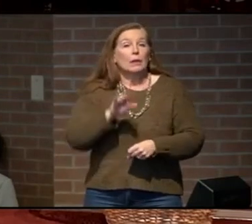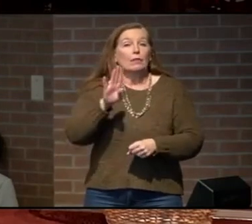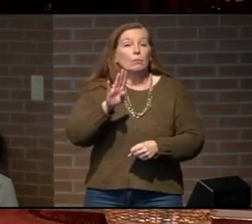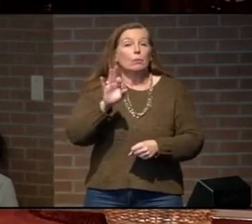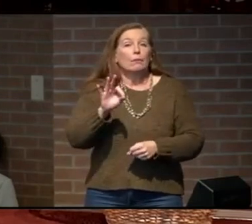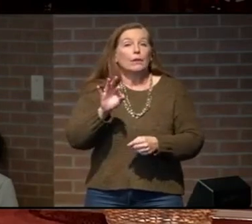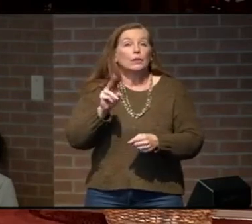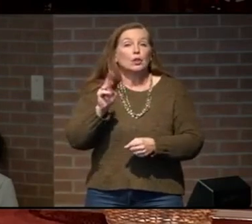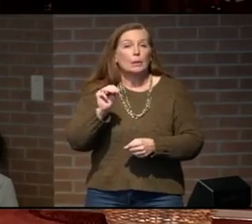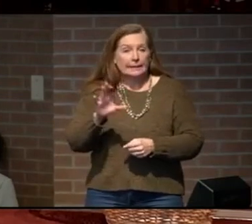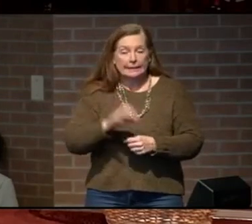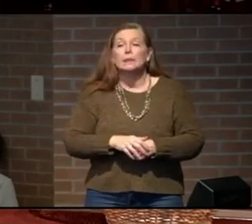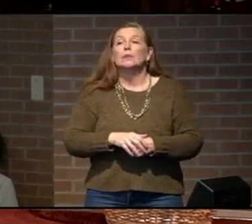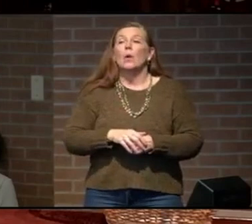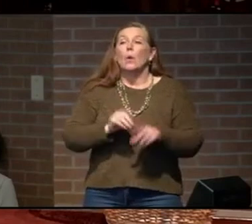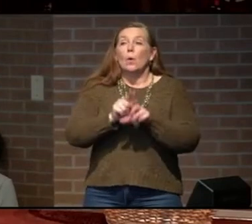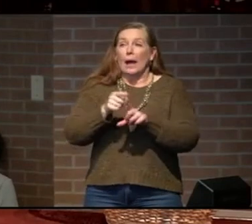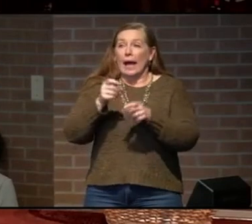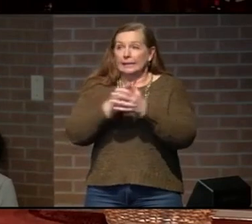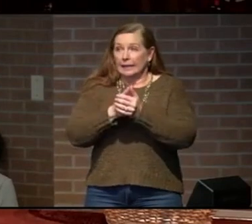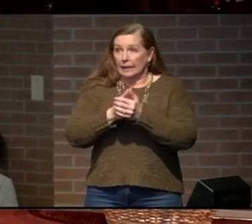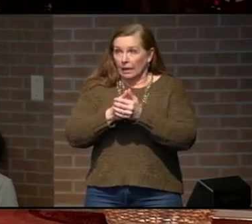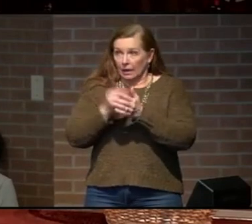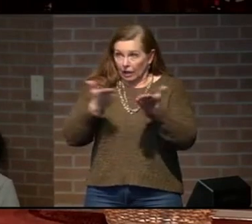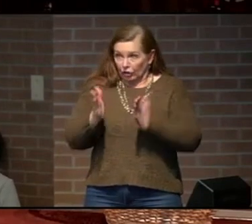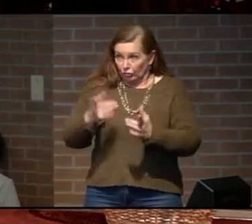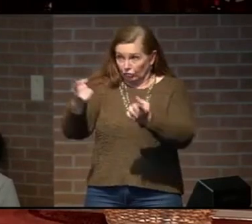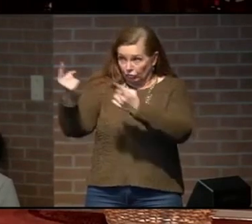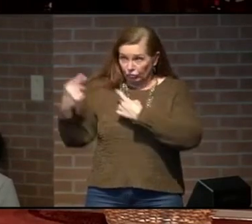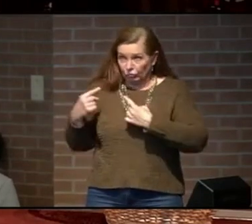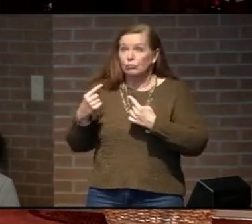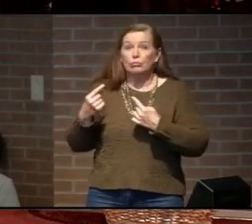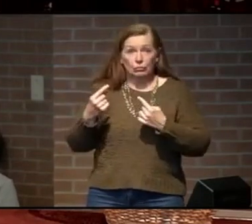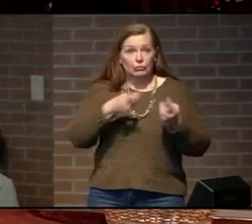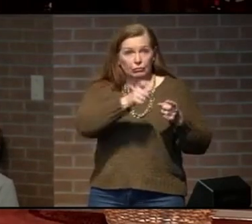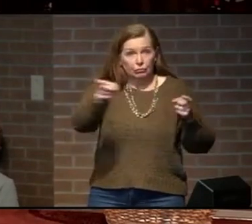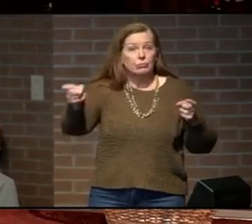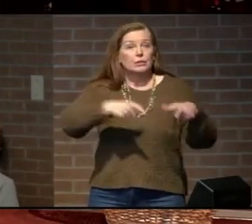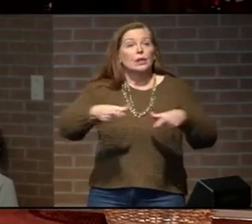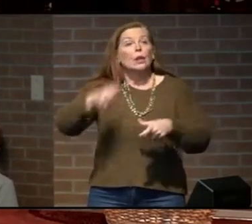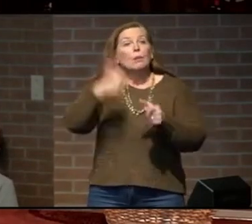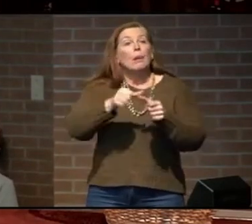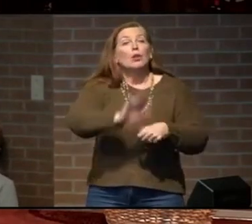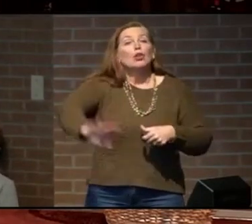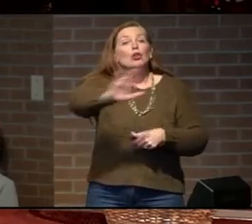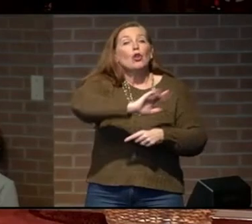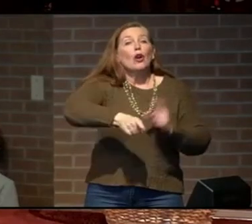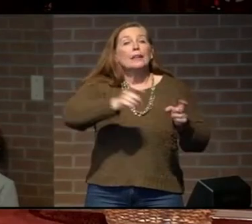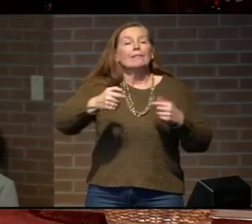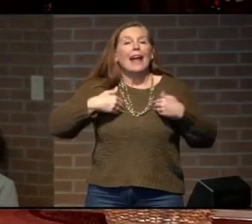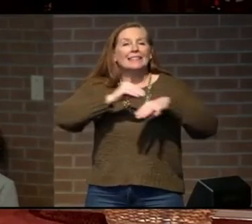So as our ushers come forward to give to pass the plates, remember that your gift has an impact